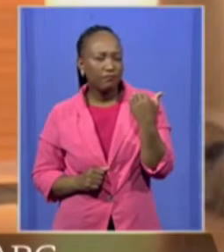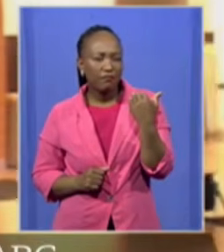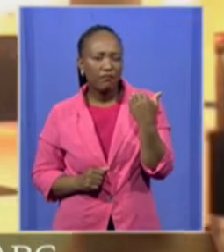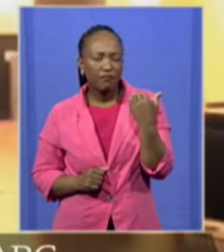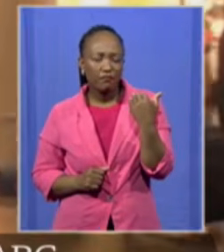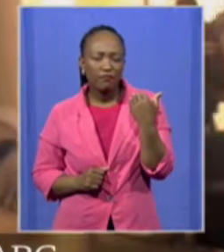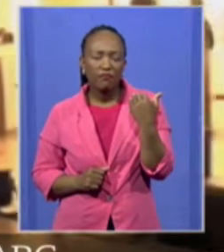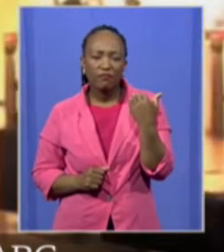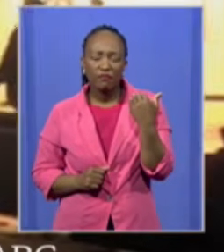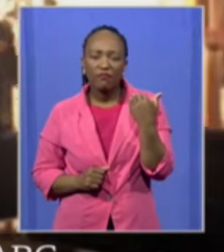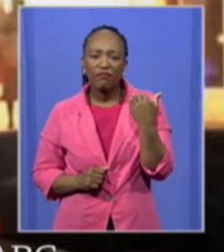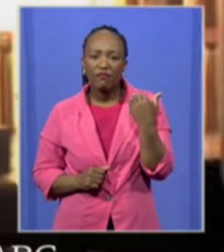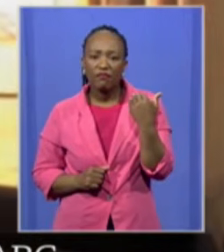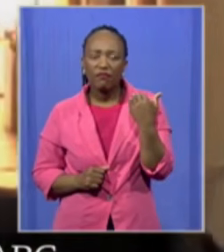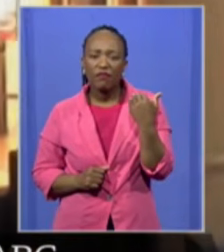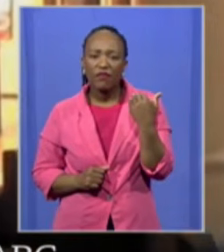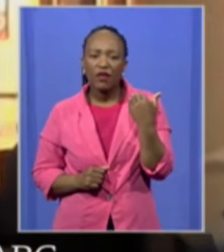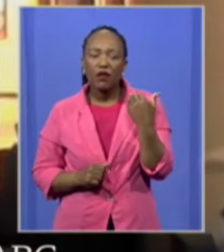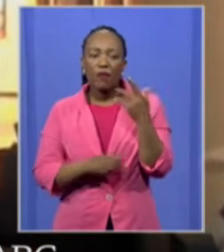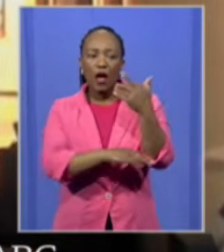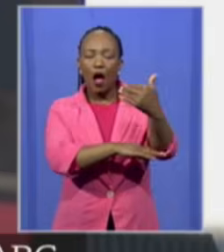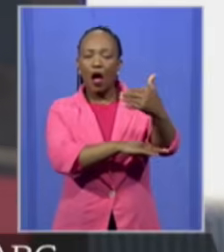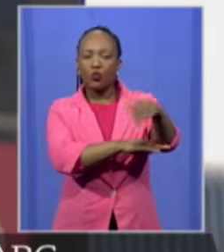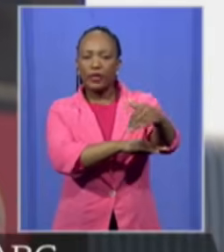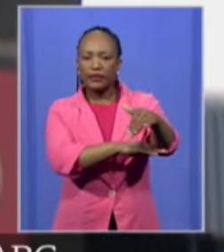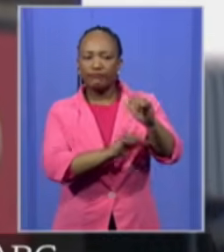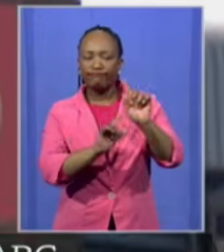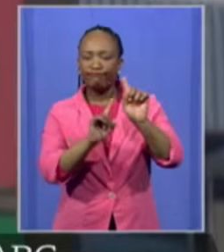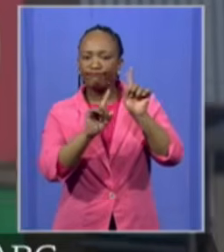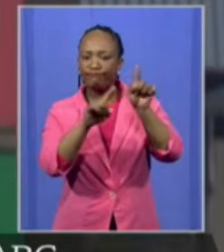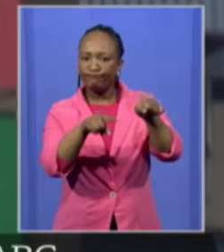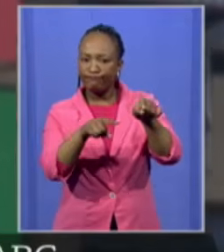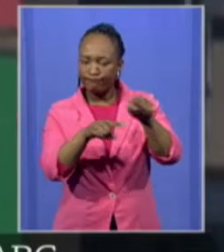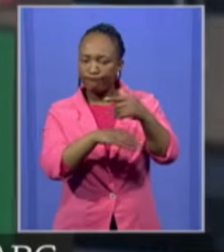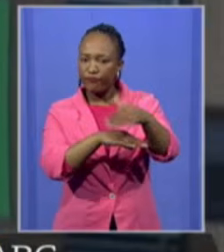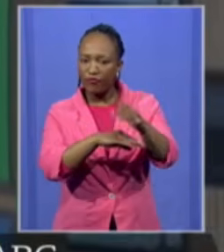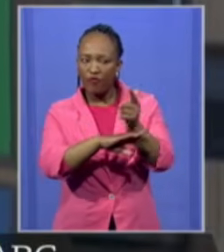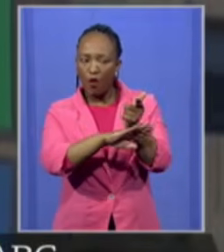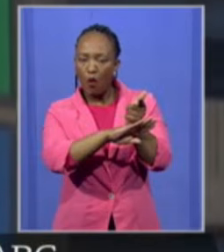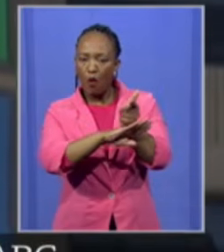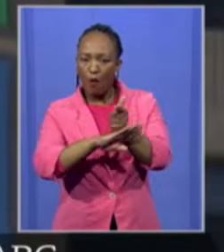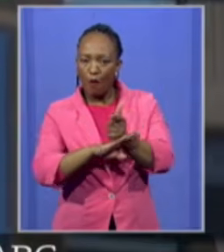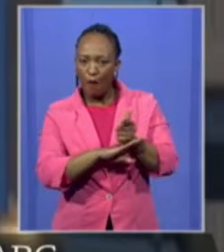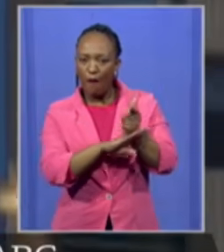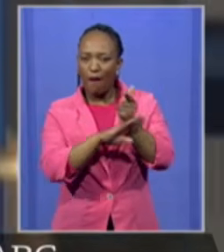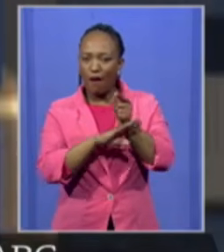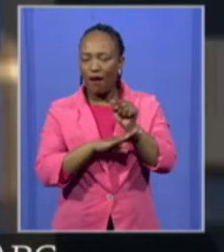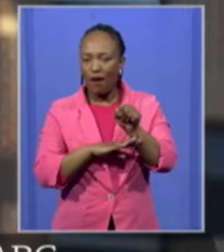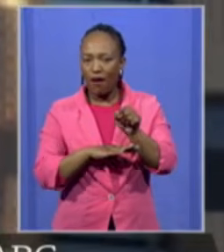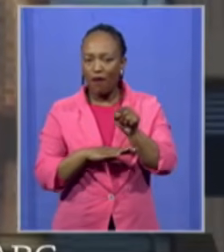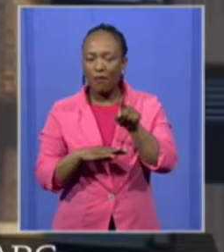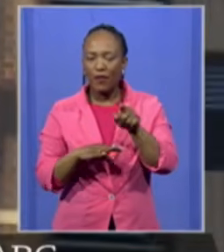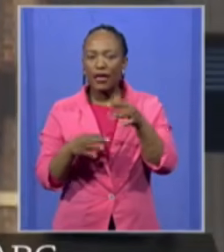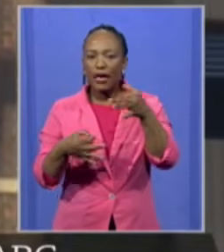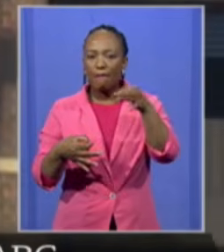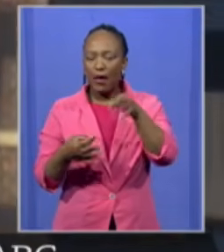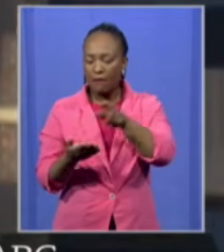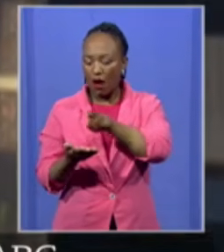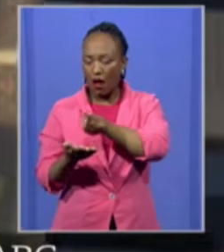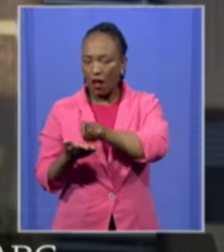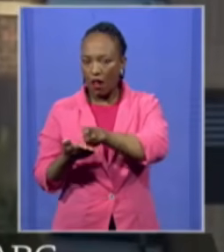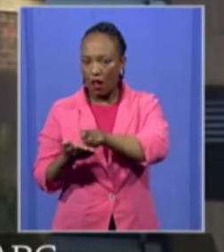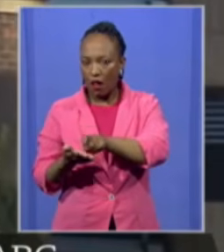ha ne re lo etsa di stand up gantle hore ine le bothata bo bokakang ho ne re tlameile hore re ngole pampitshana re ikgopotse